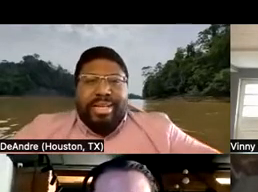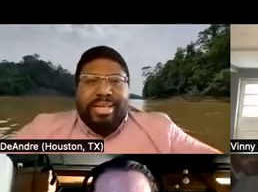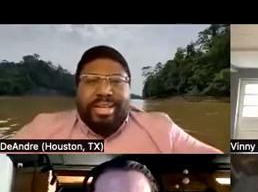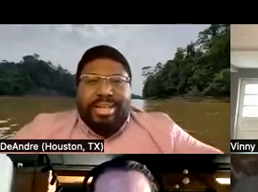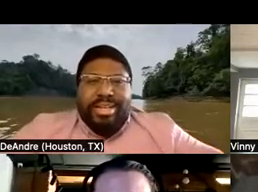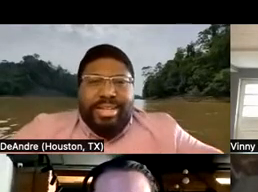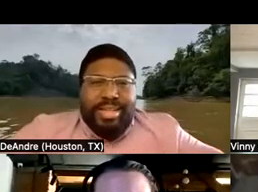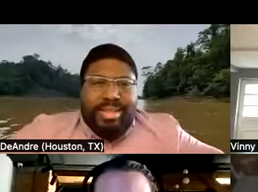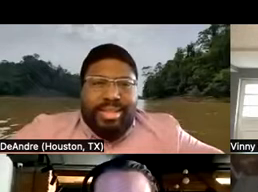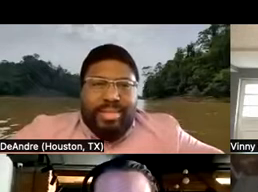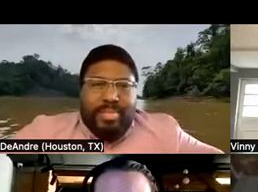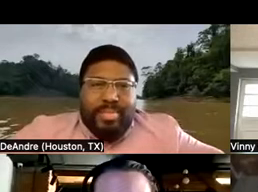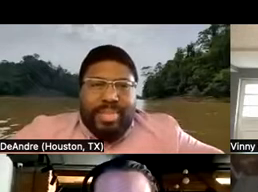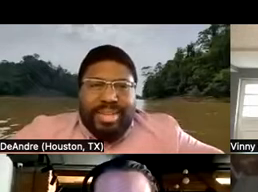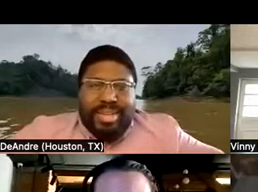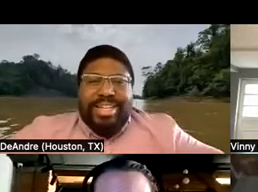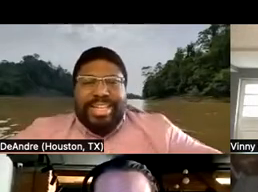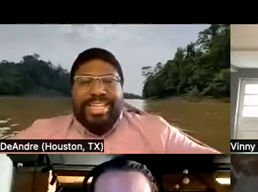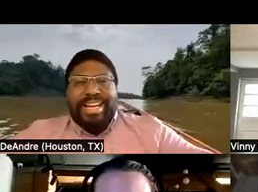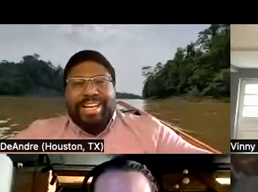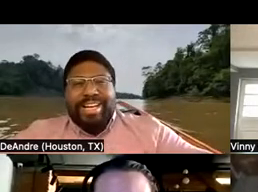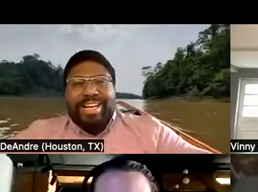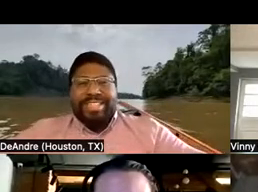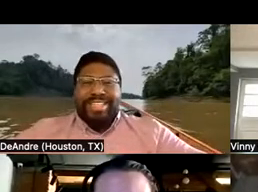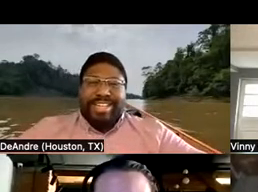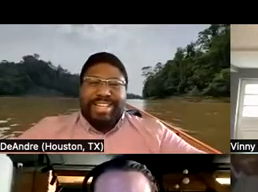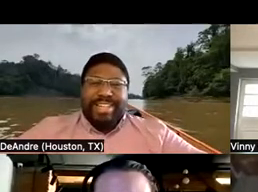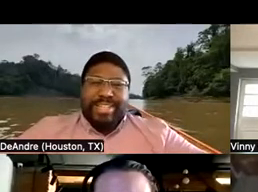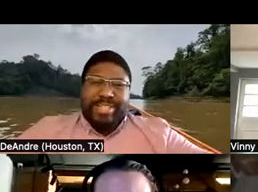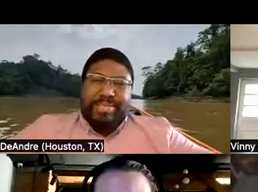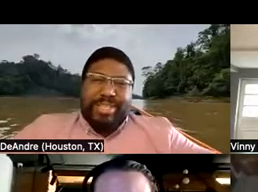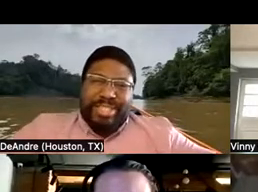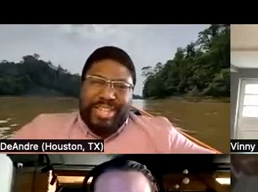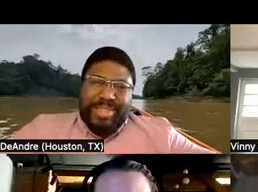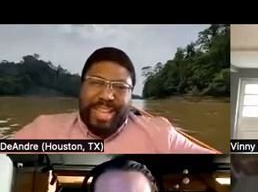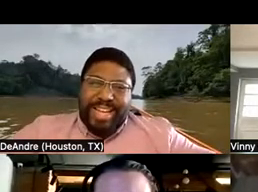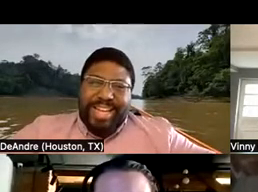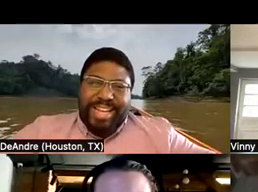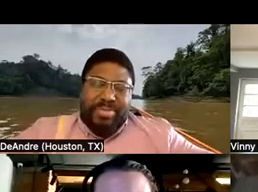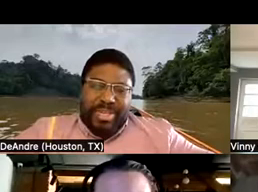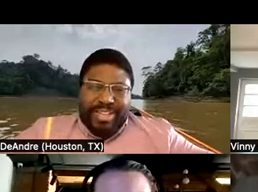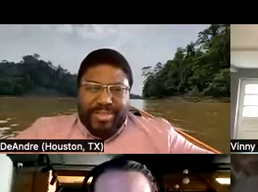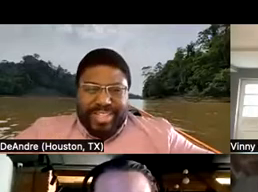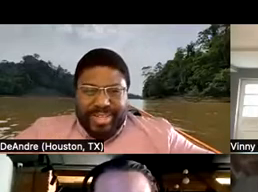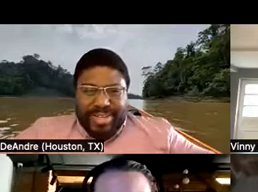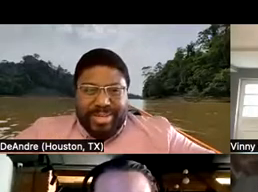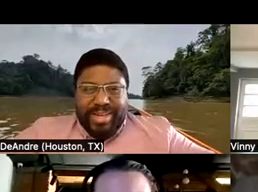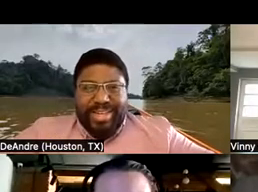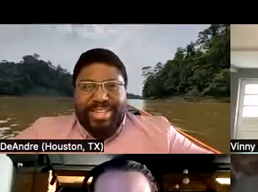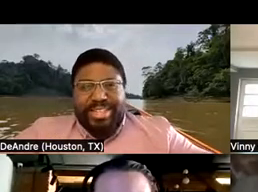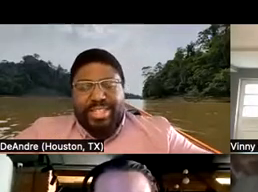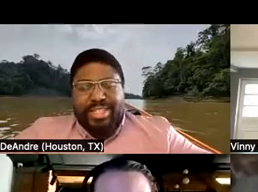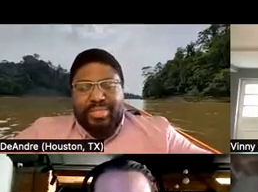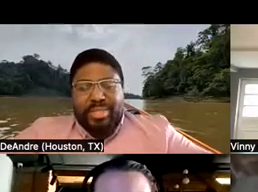DeAndre, is that similar to the question I was just addressing? Yeah, it was. Yeah, thank you so much. One other thing that came to